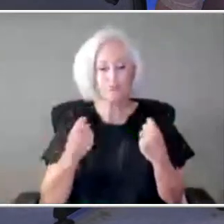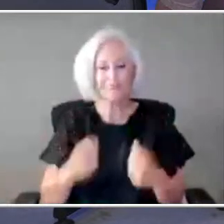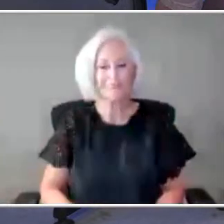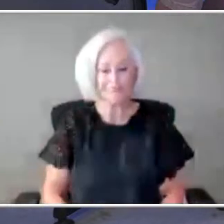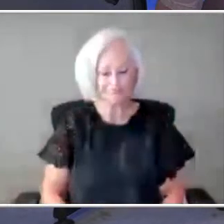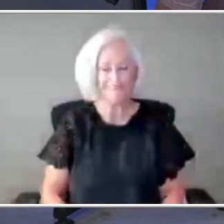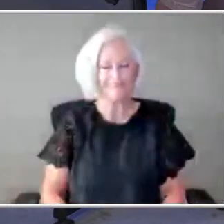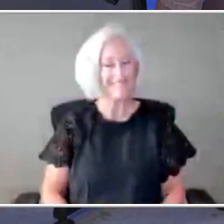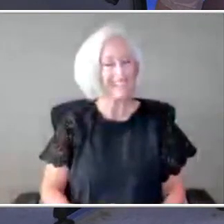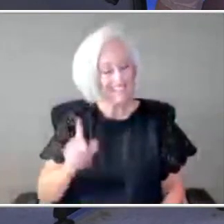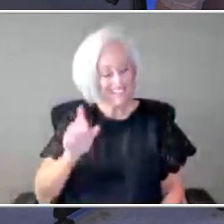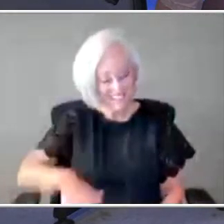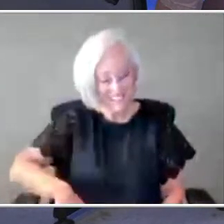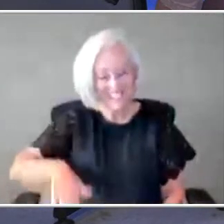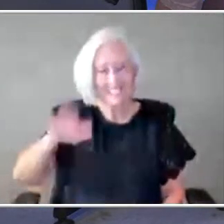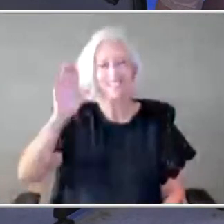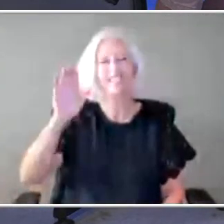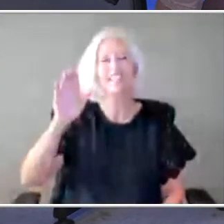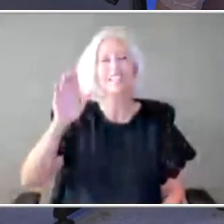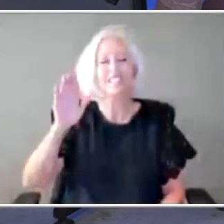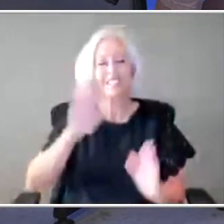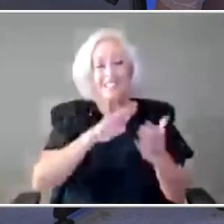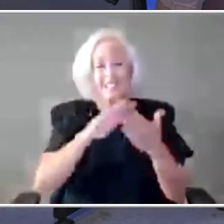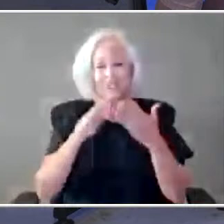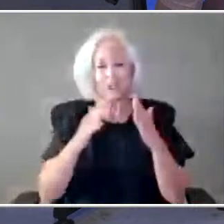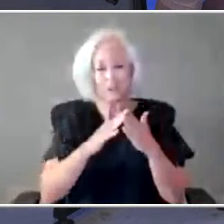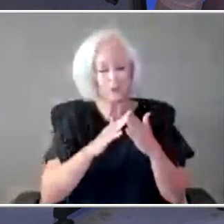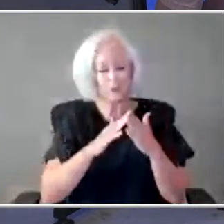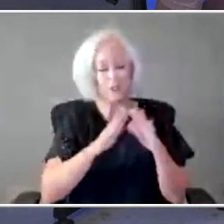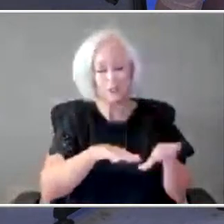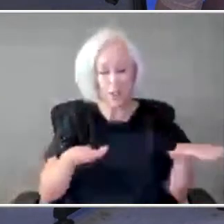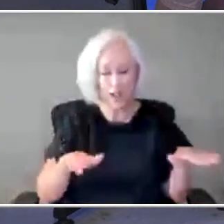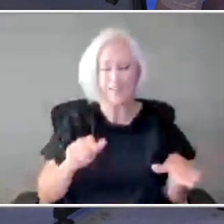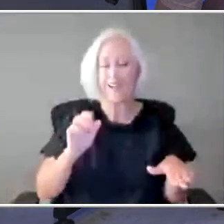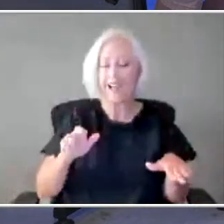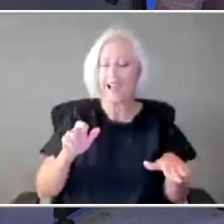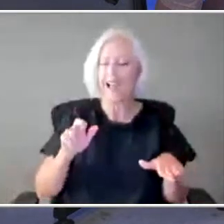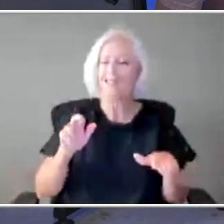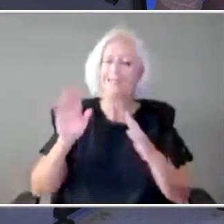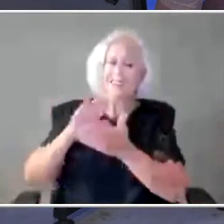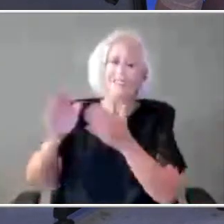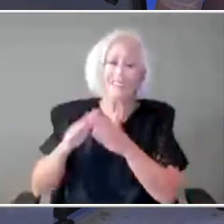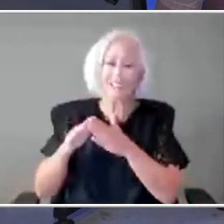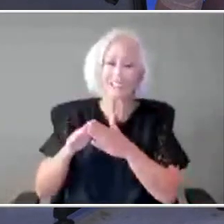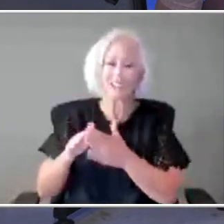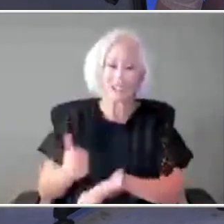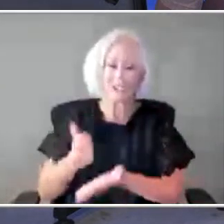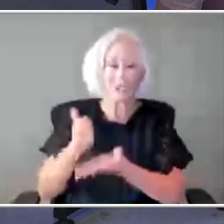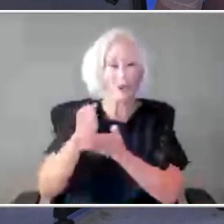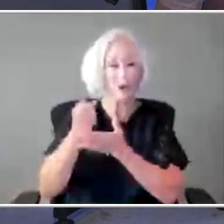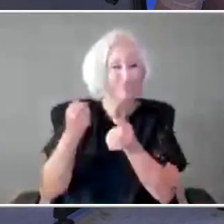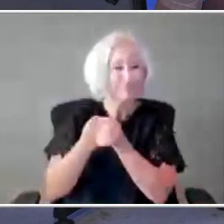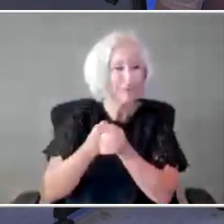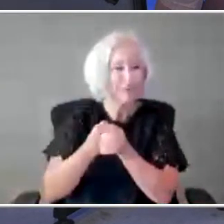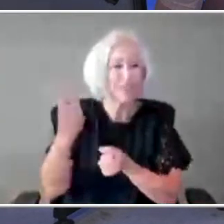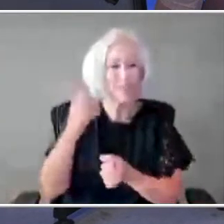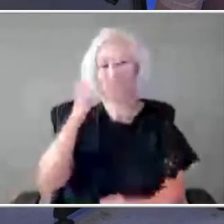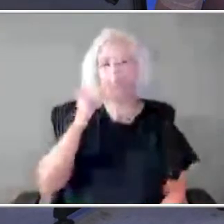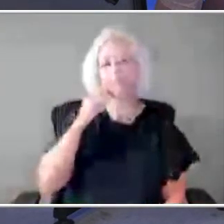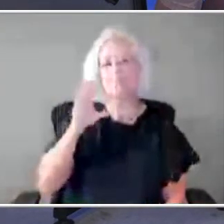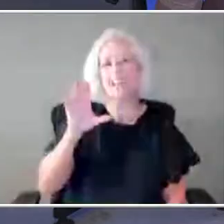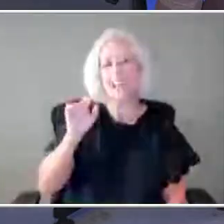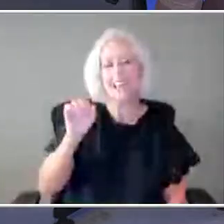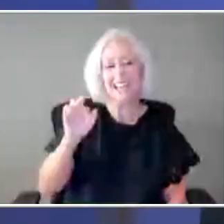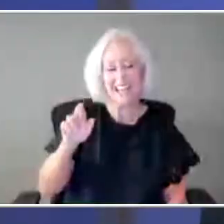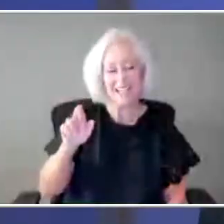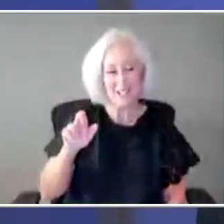child. It takes a village to put your arms around somebody who's going through this cancer battle. Who's inside your village? Many,